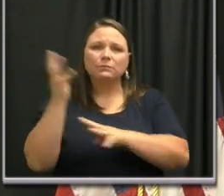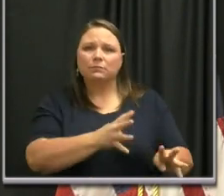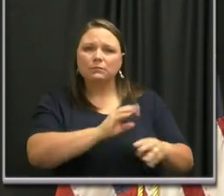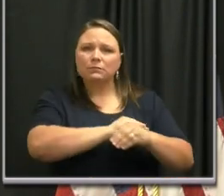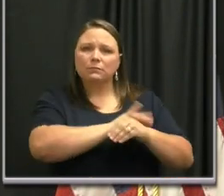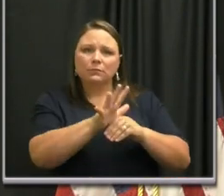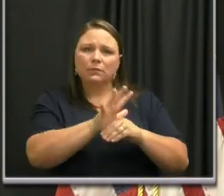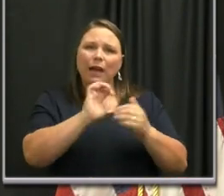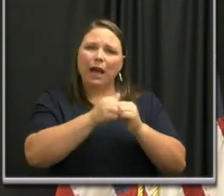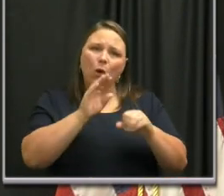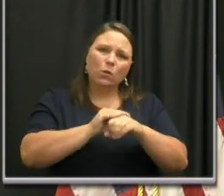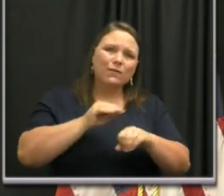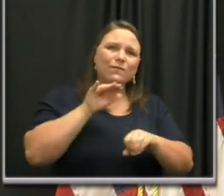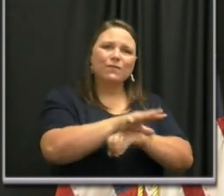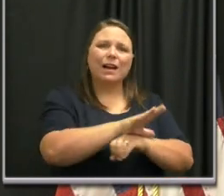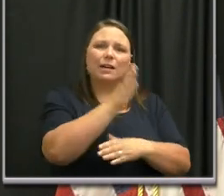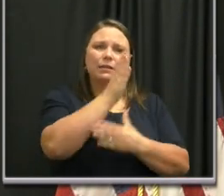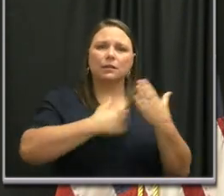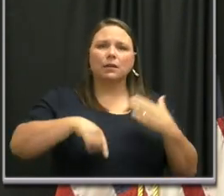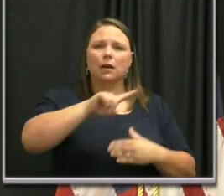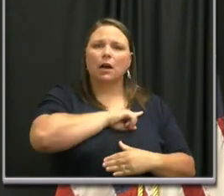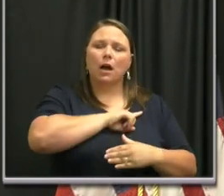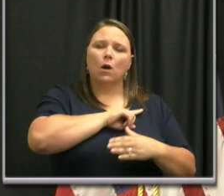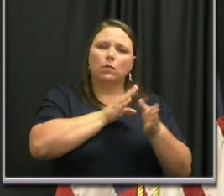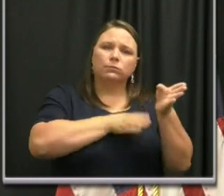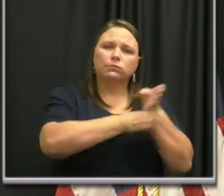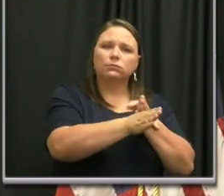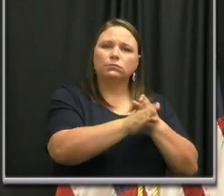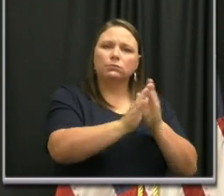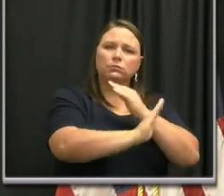having in some of our communities.